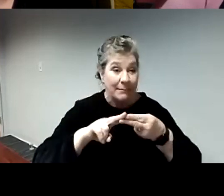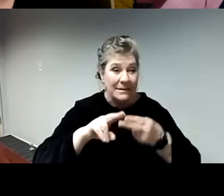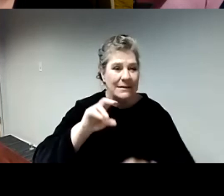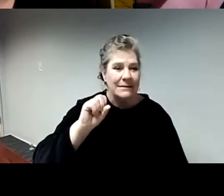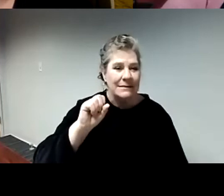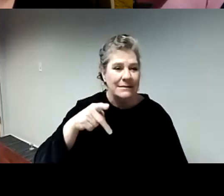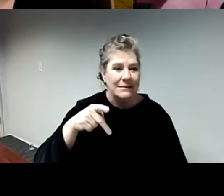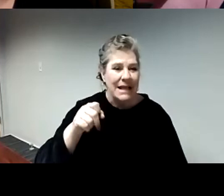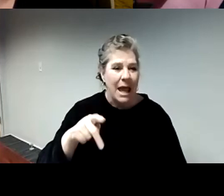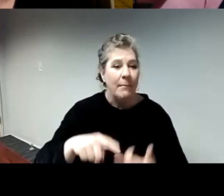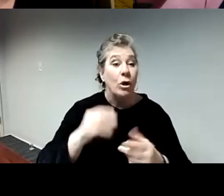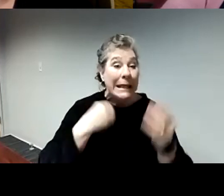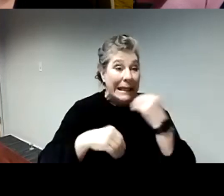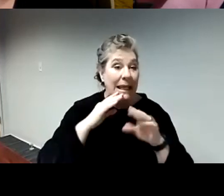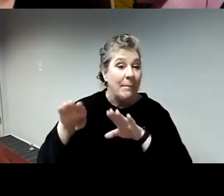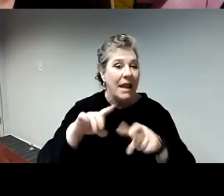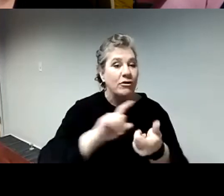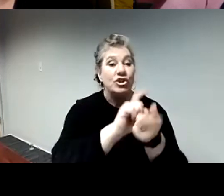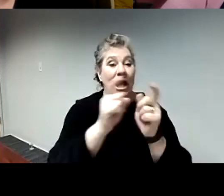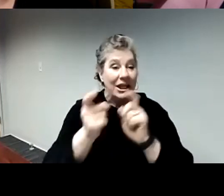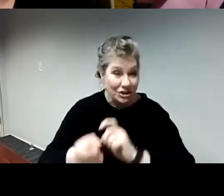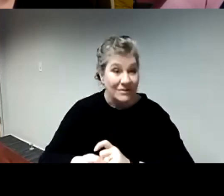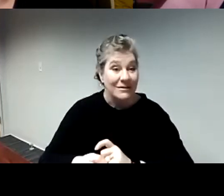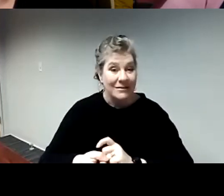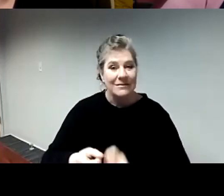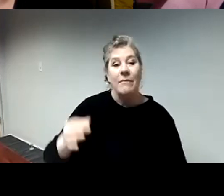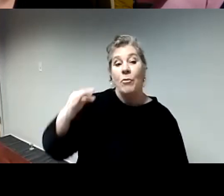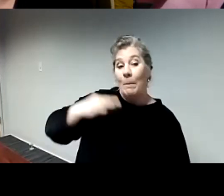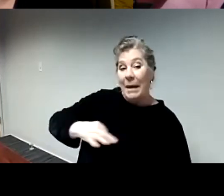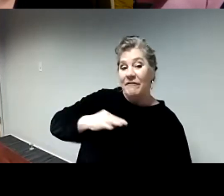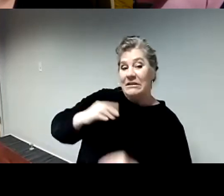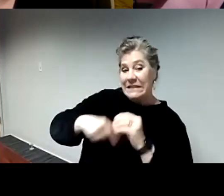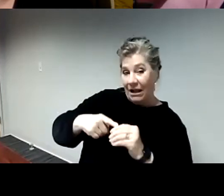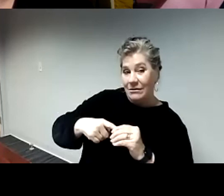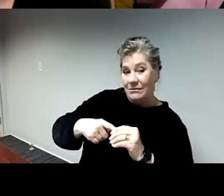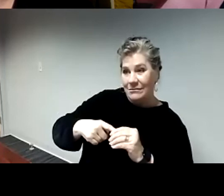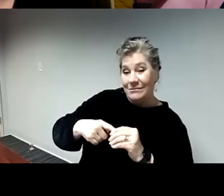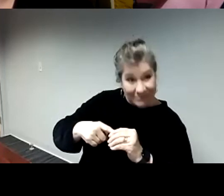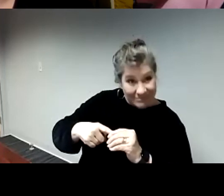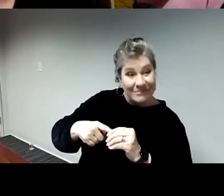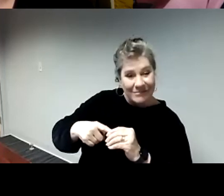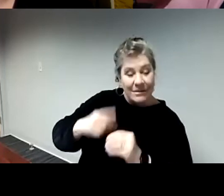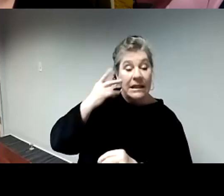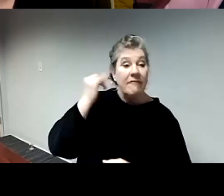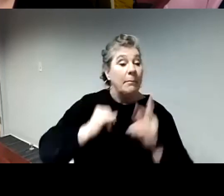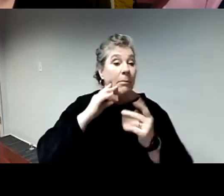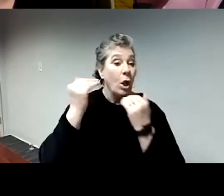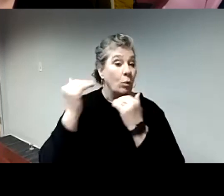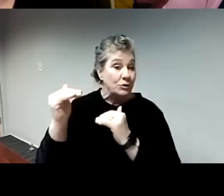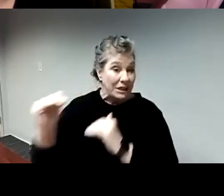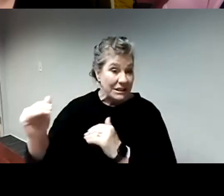their eating behavior changes over the course of like their benefit cycle. And so if people are